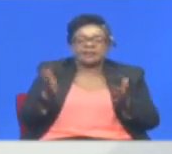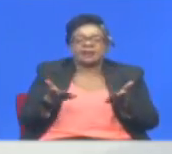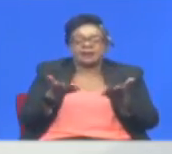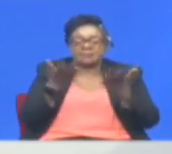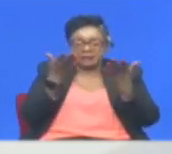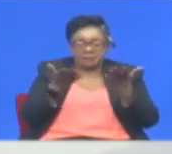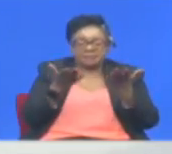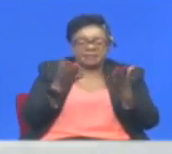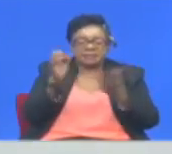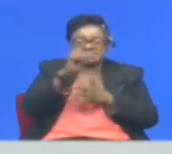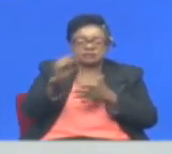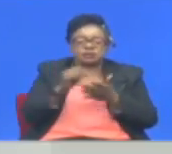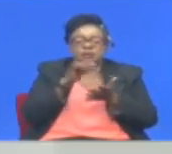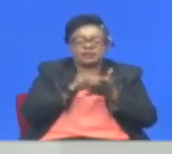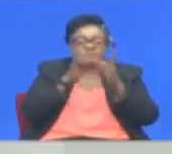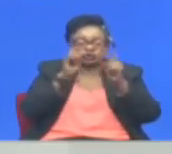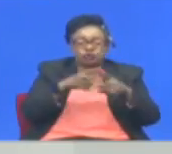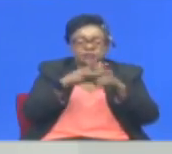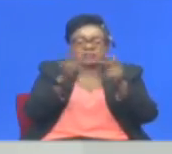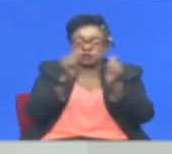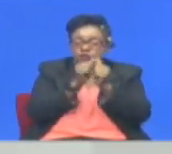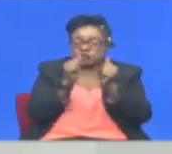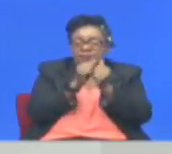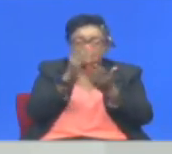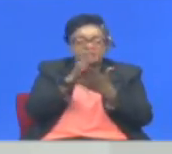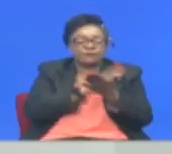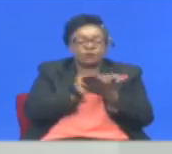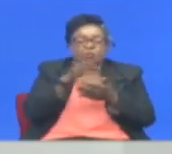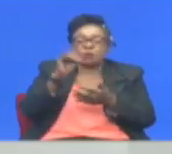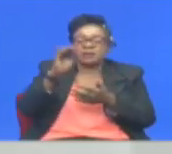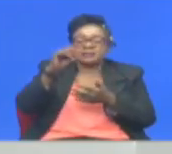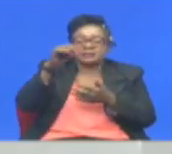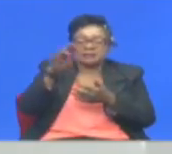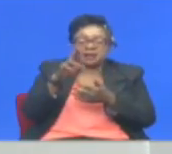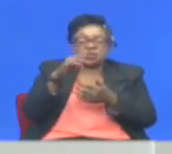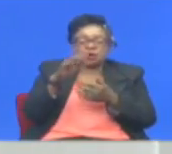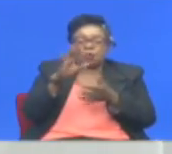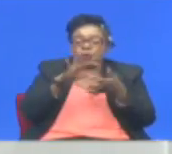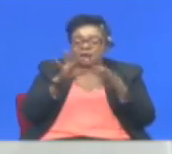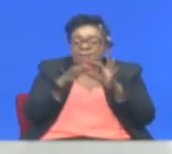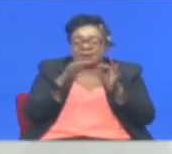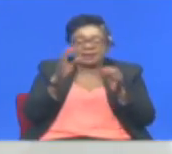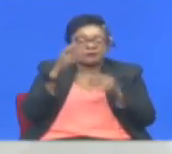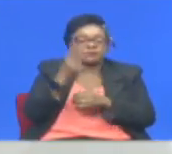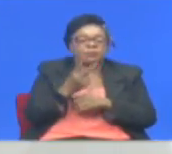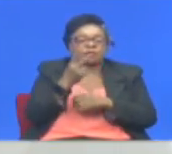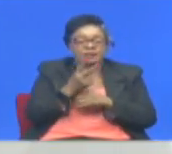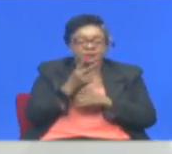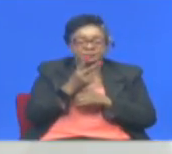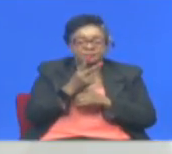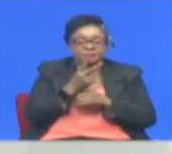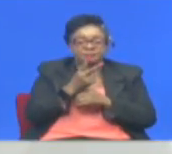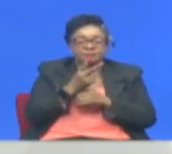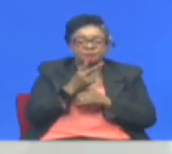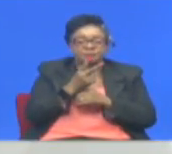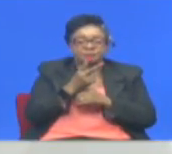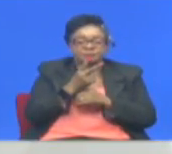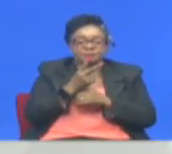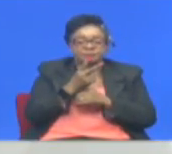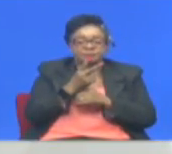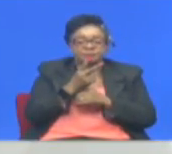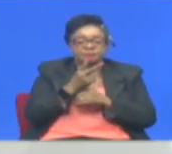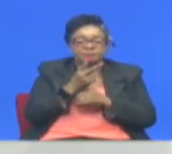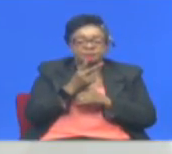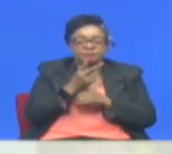that is set to kick off in October before the Winter Olympics in February. The goal for this season actually is to make it